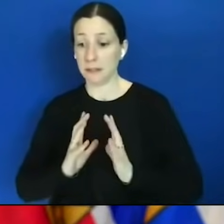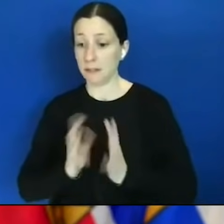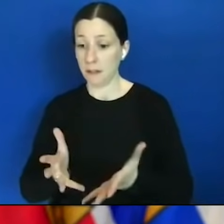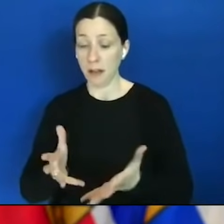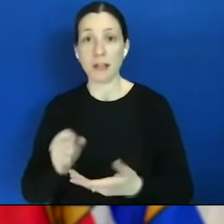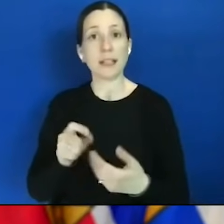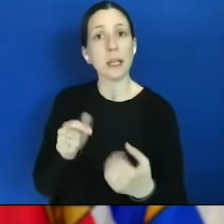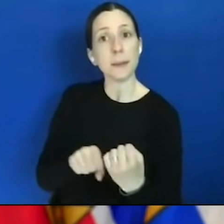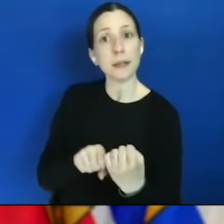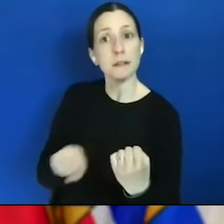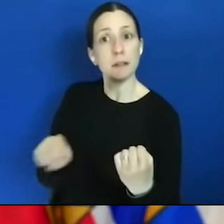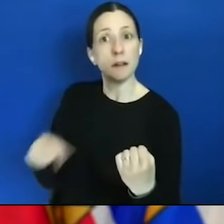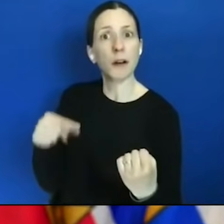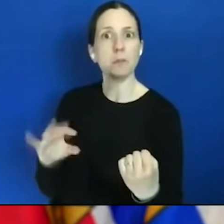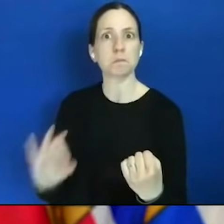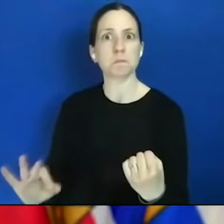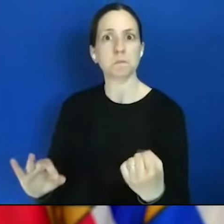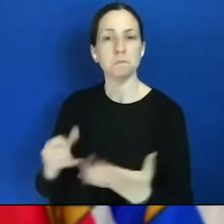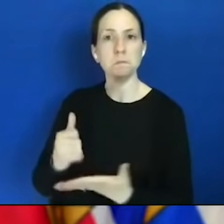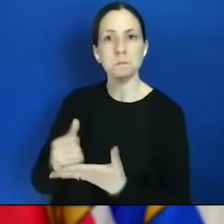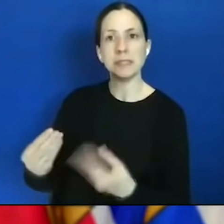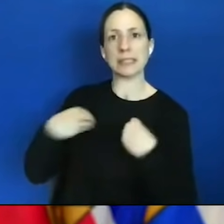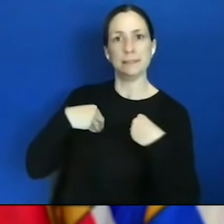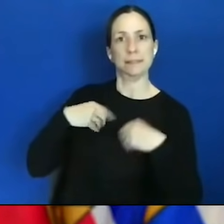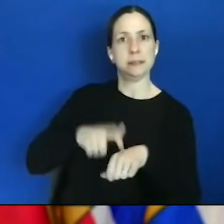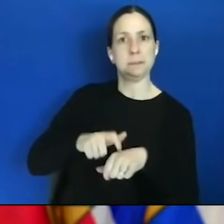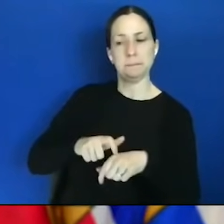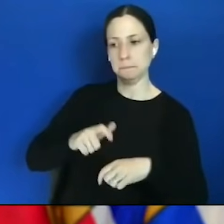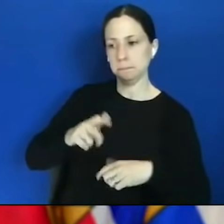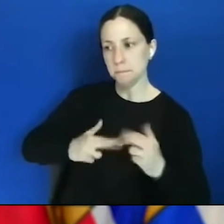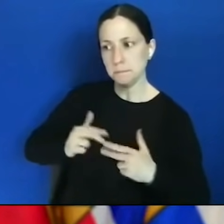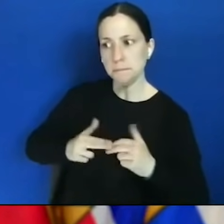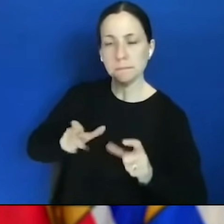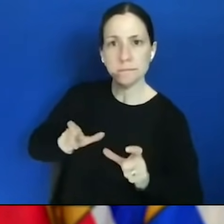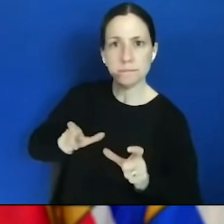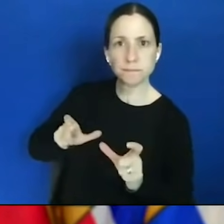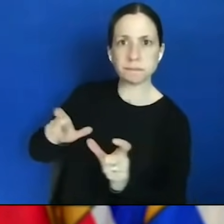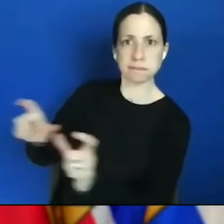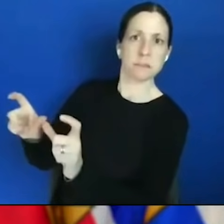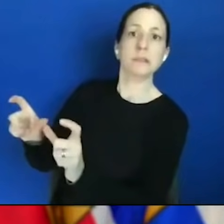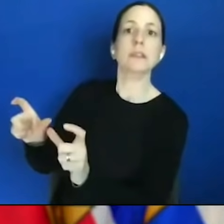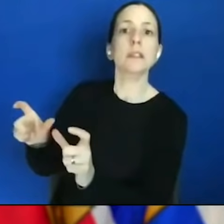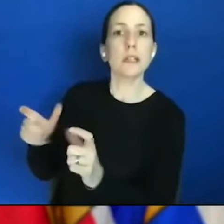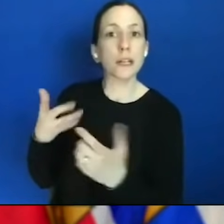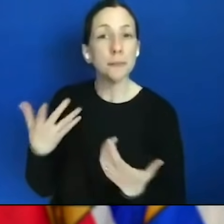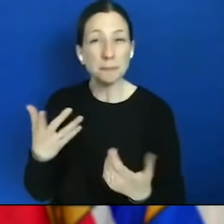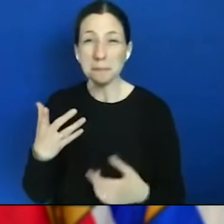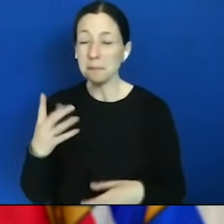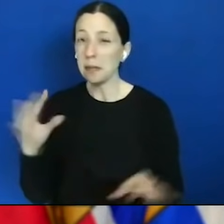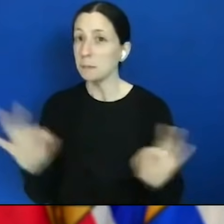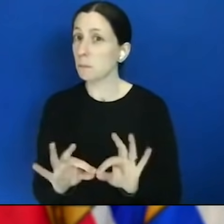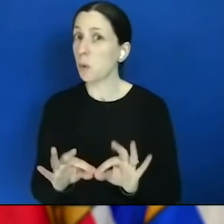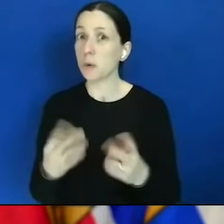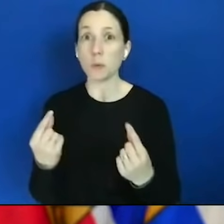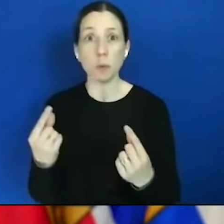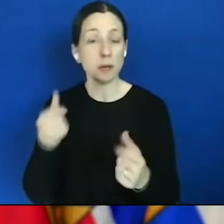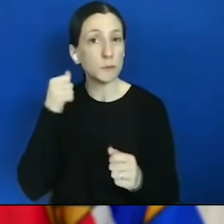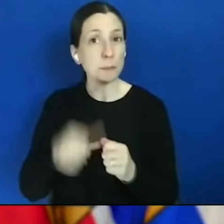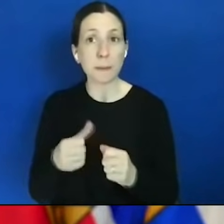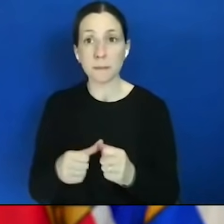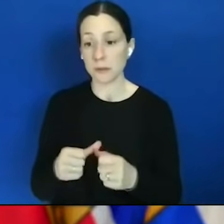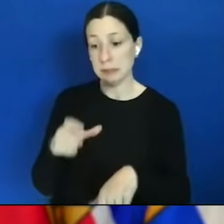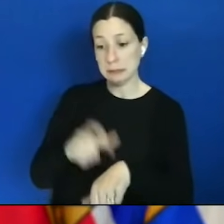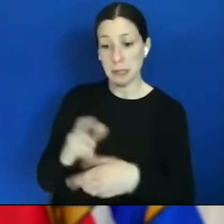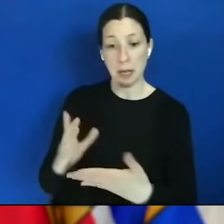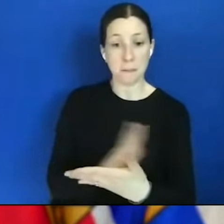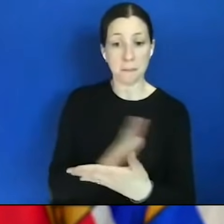better. What is important is that everybody does need to receive 2 doses of all of the vaccines that we have